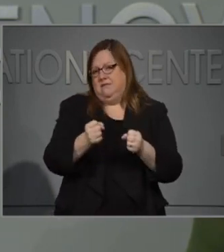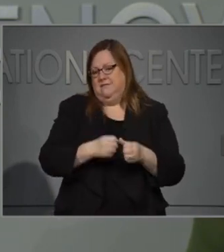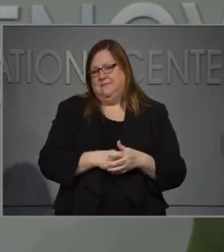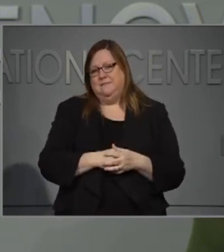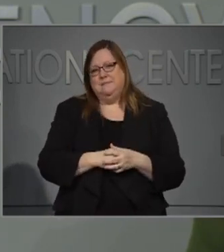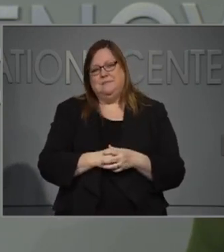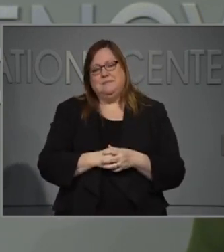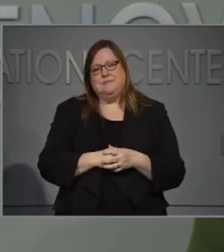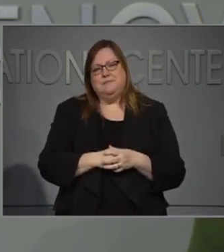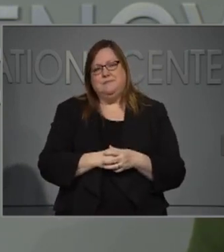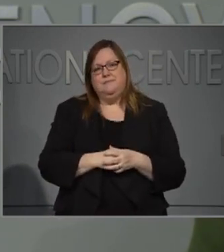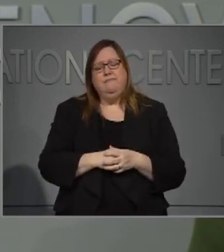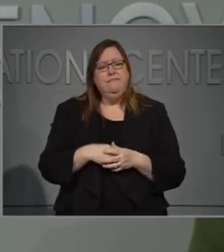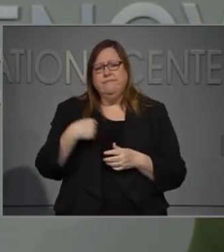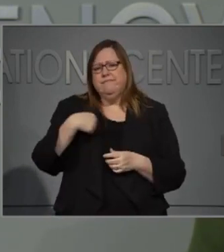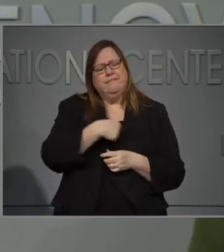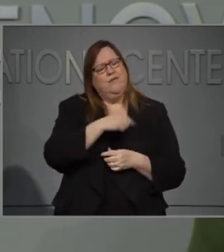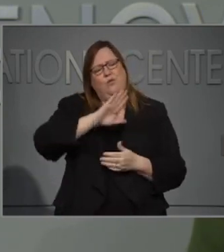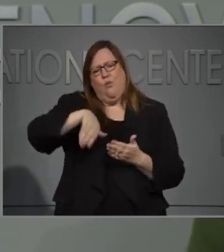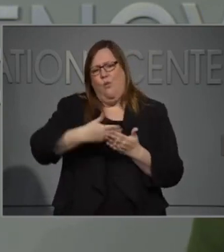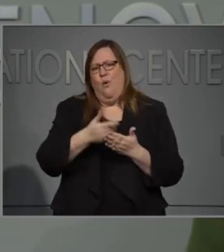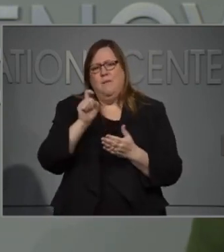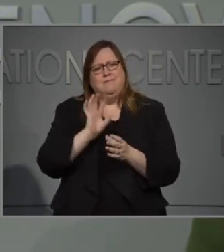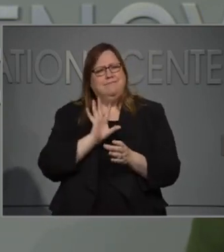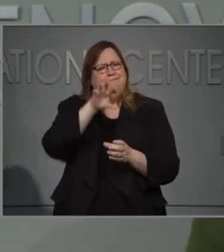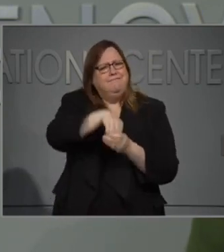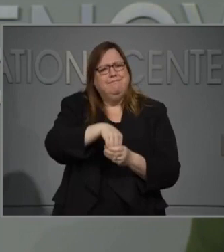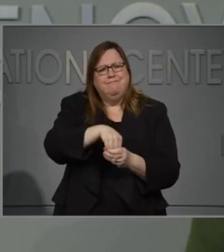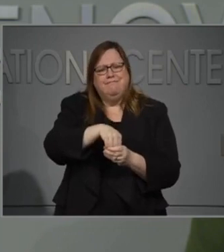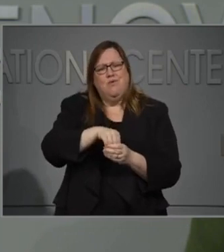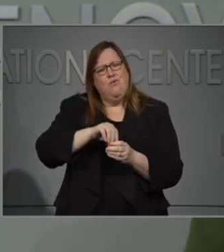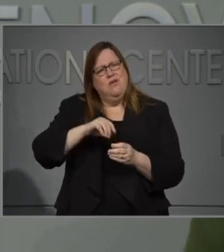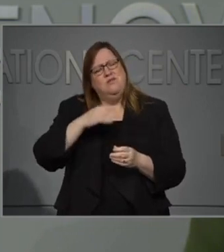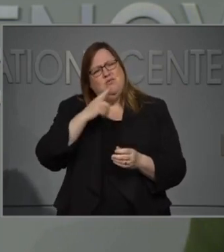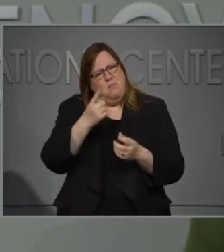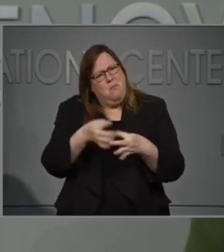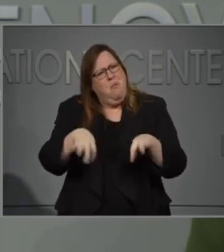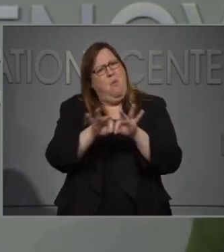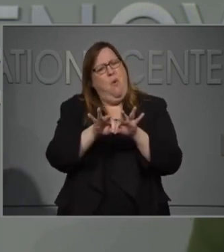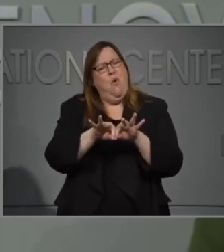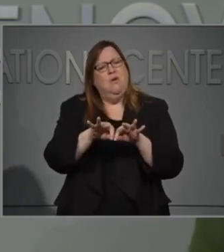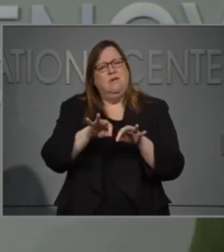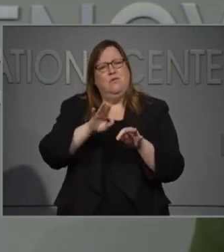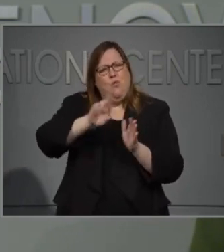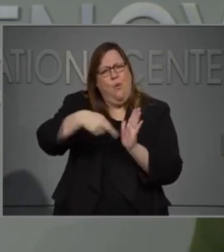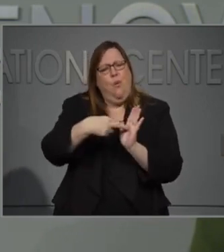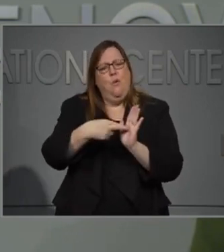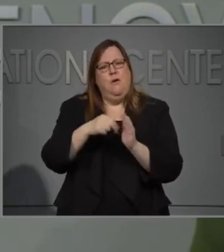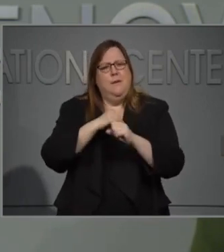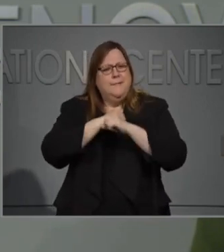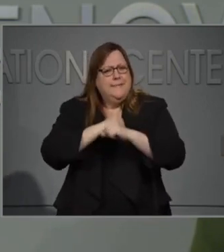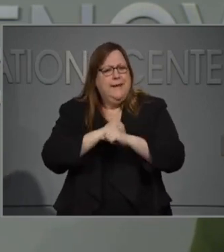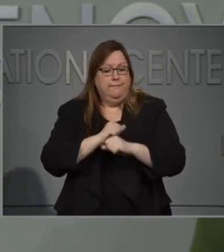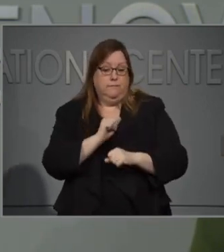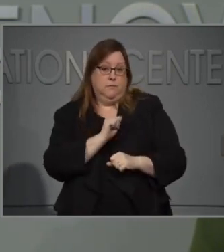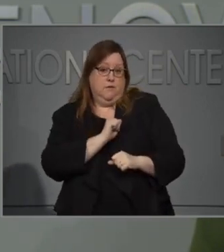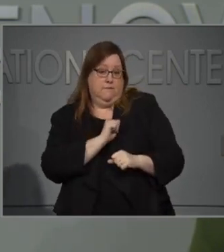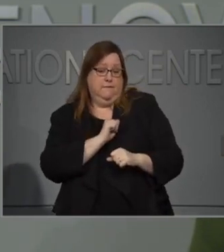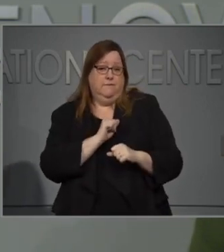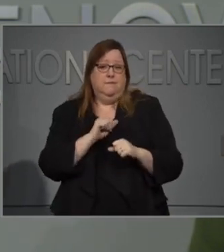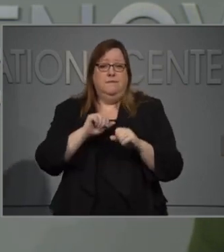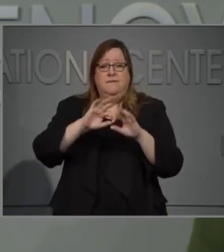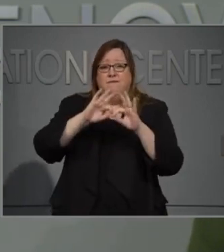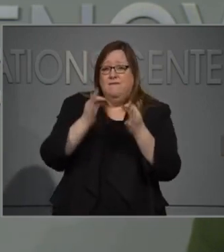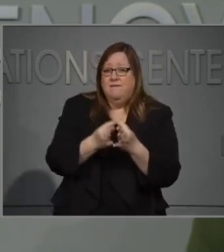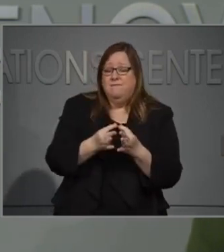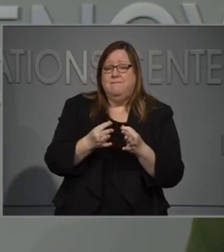really important role in protecting our coworkers, friends, families, and others by wearing face coverings and